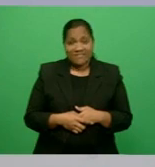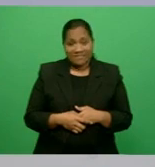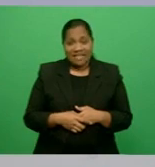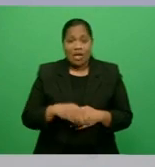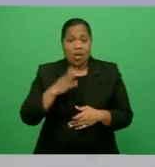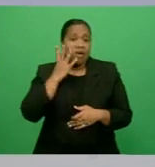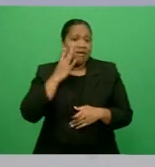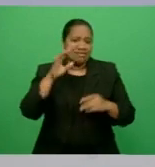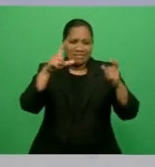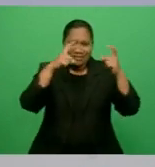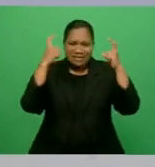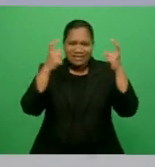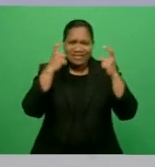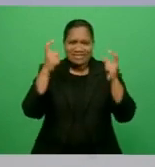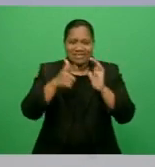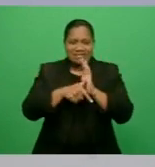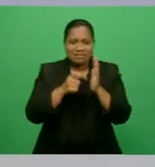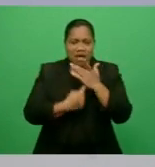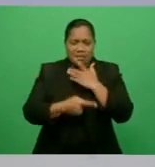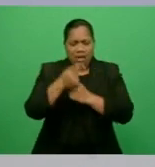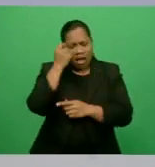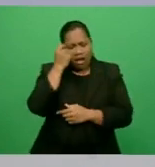to realize,